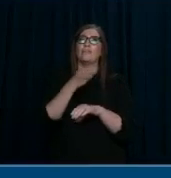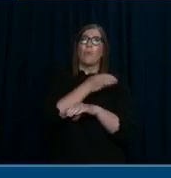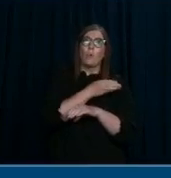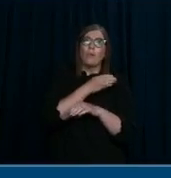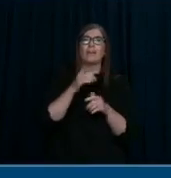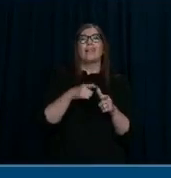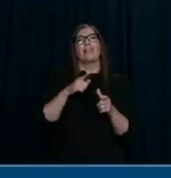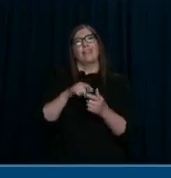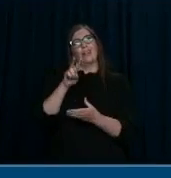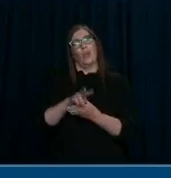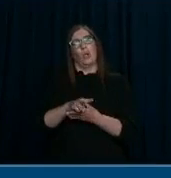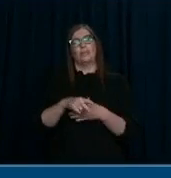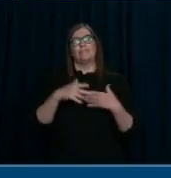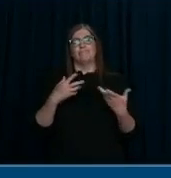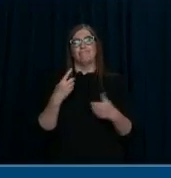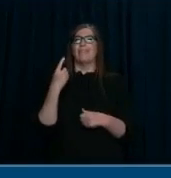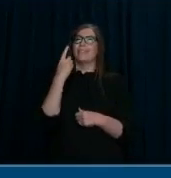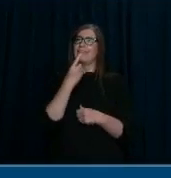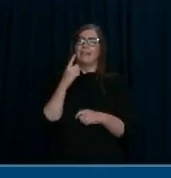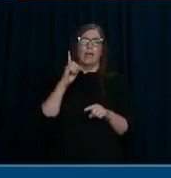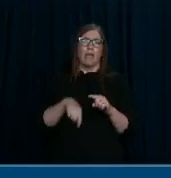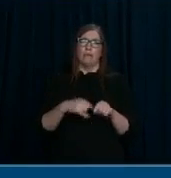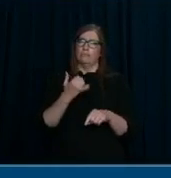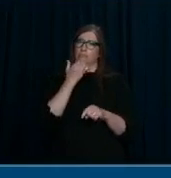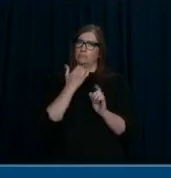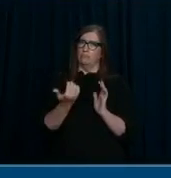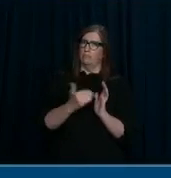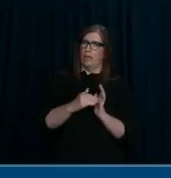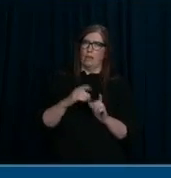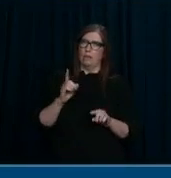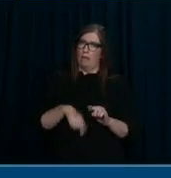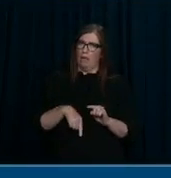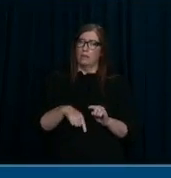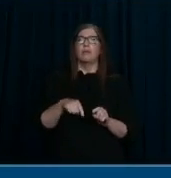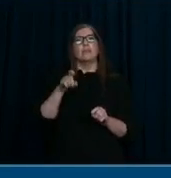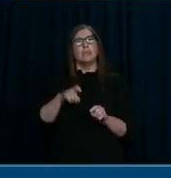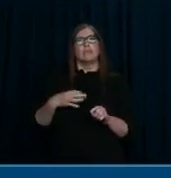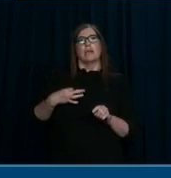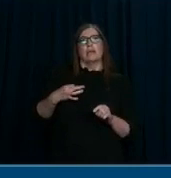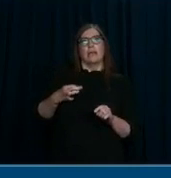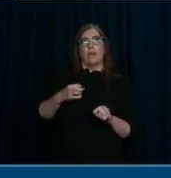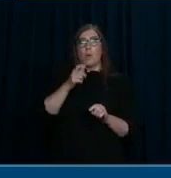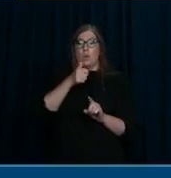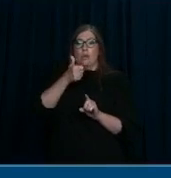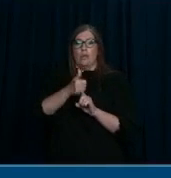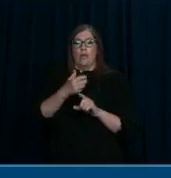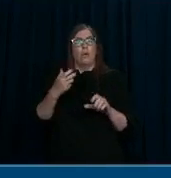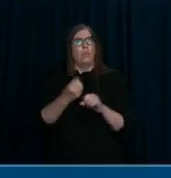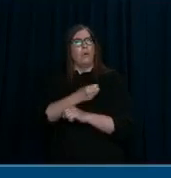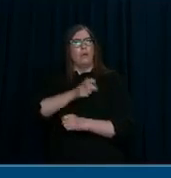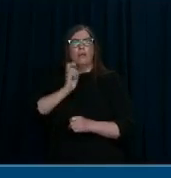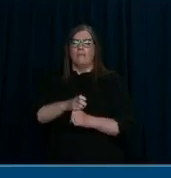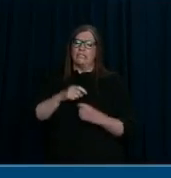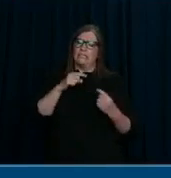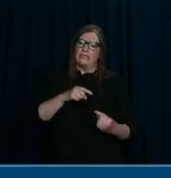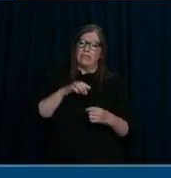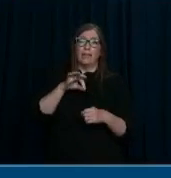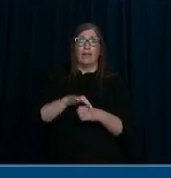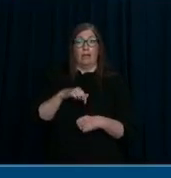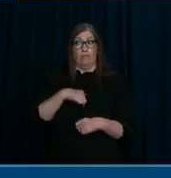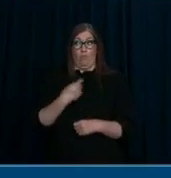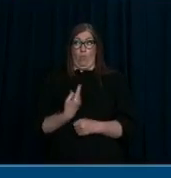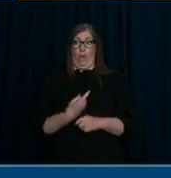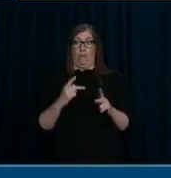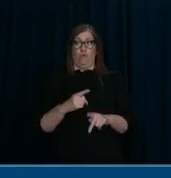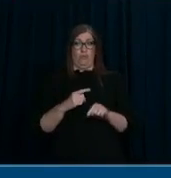lost. I think we cannot make that mistake again. We need a candidate who has won tough elections, and I'm the only one on this stage who